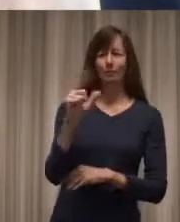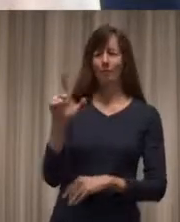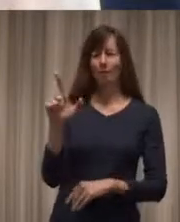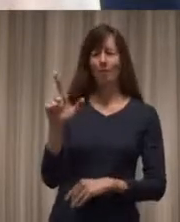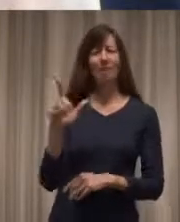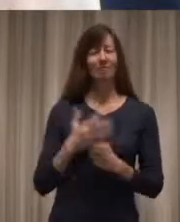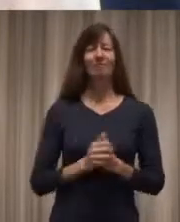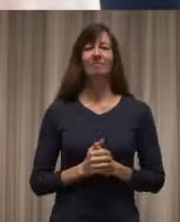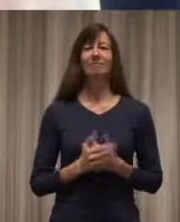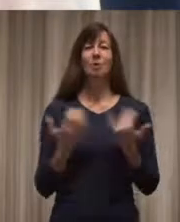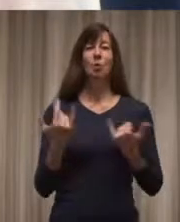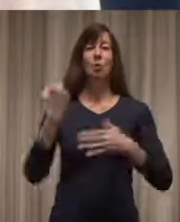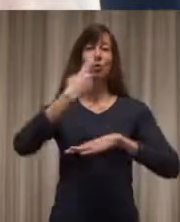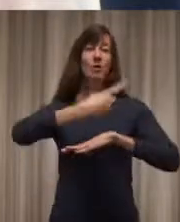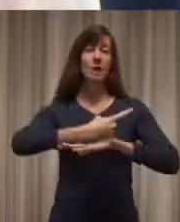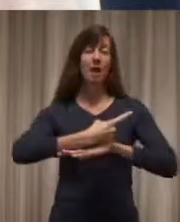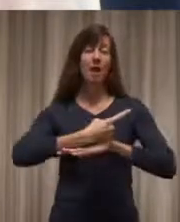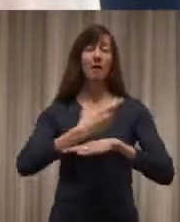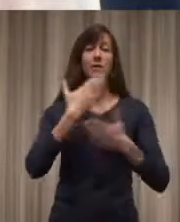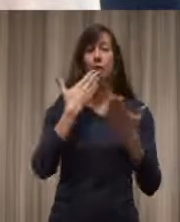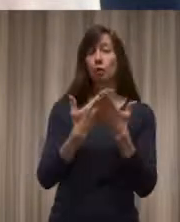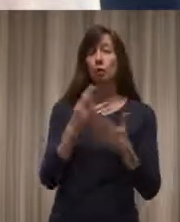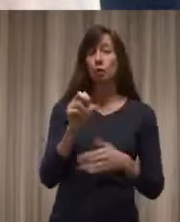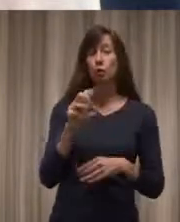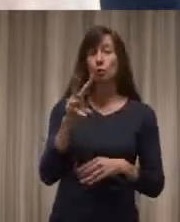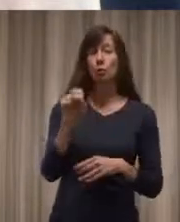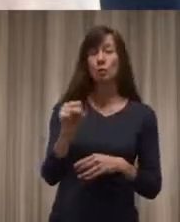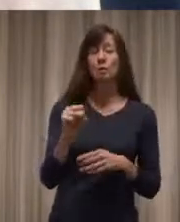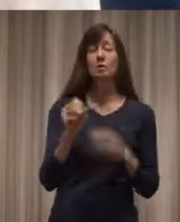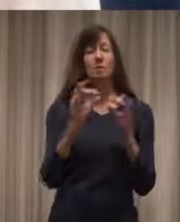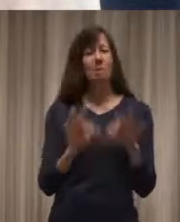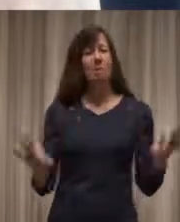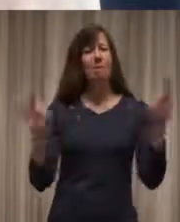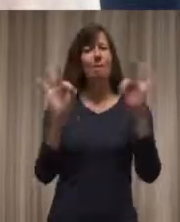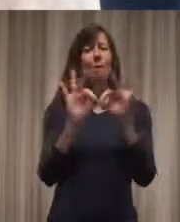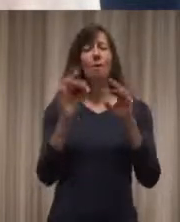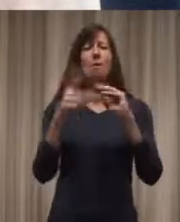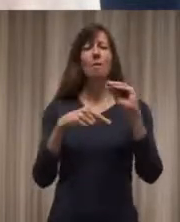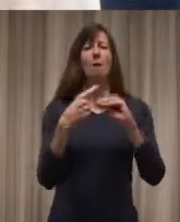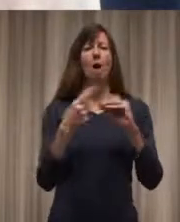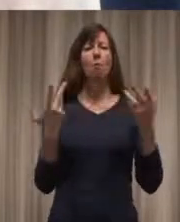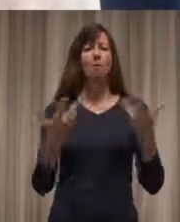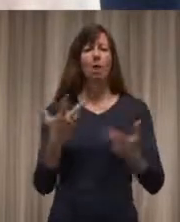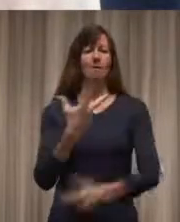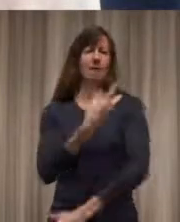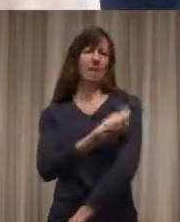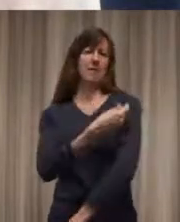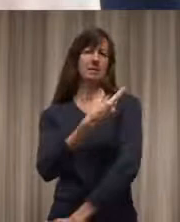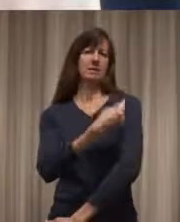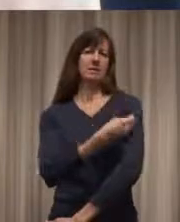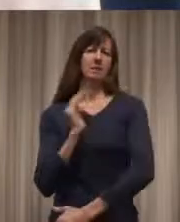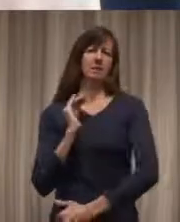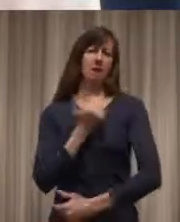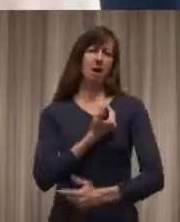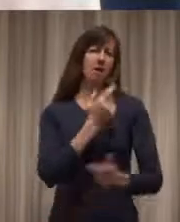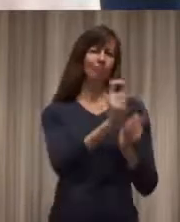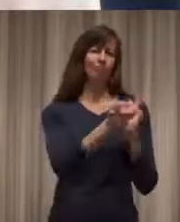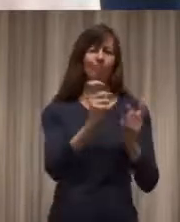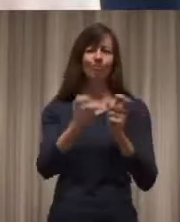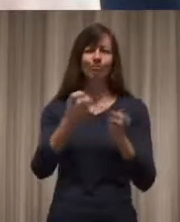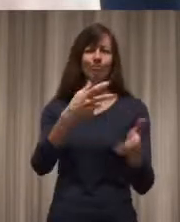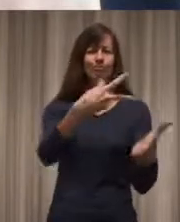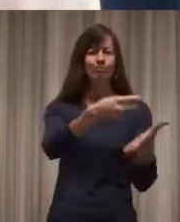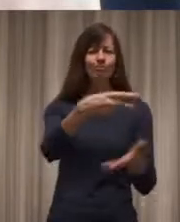some significant announcements on our vaccine distribution plan and our vaccine distribution effort. So that is a great way